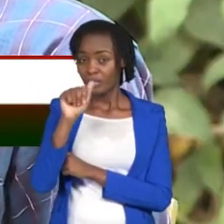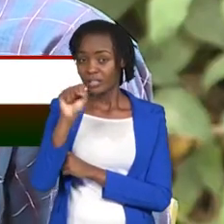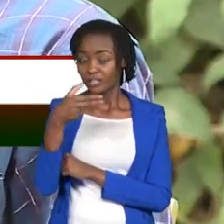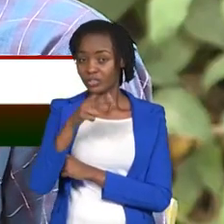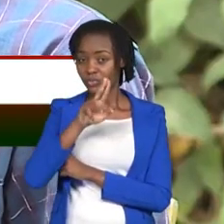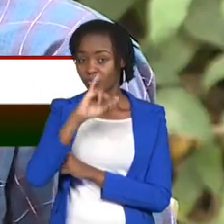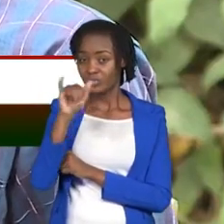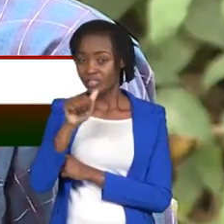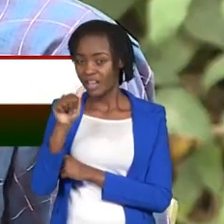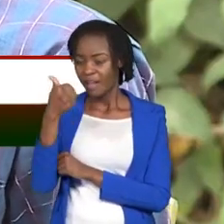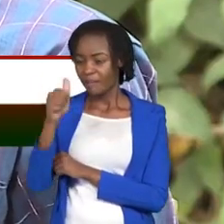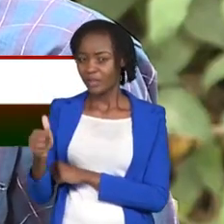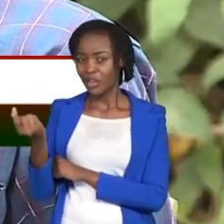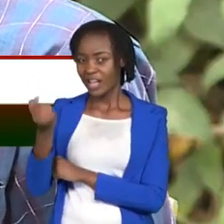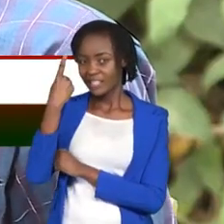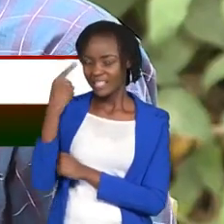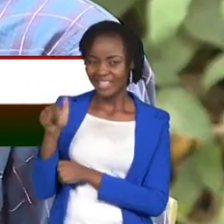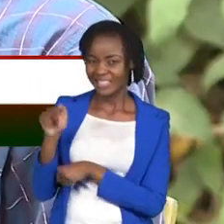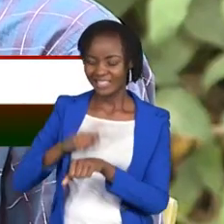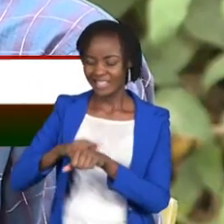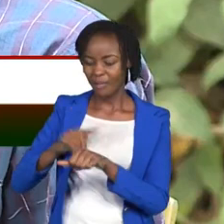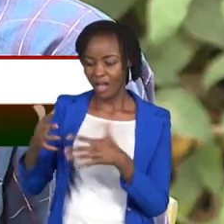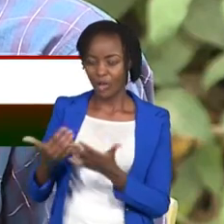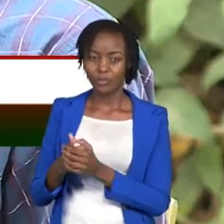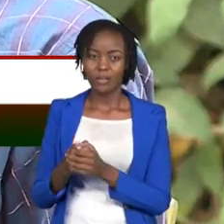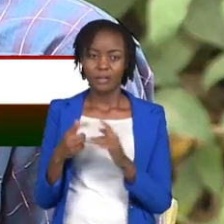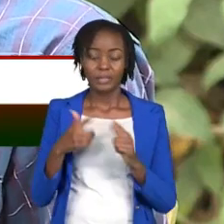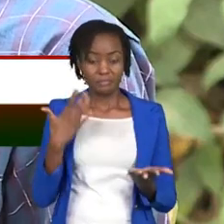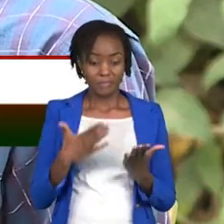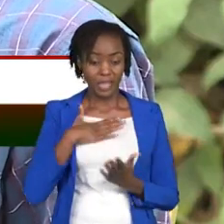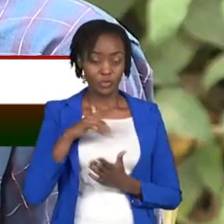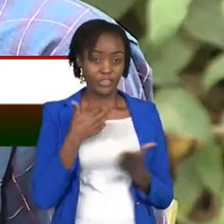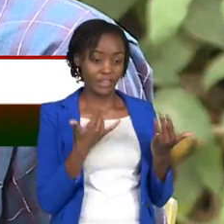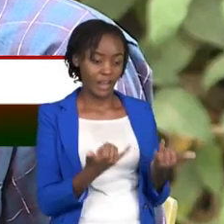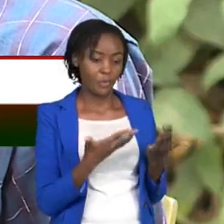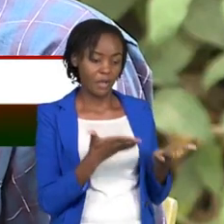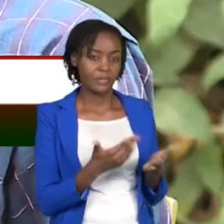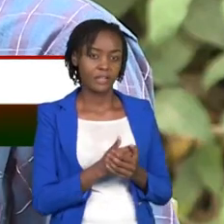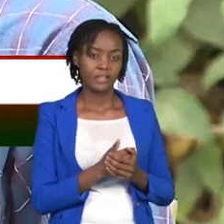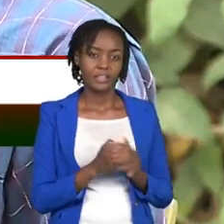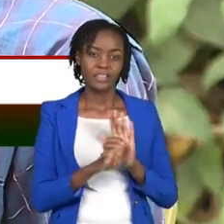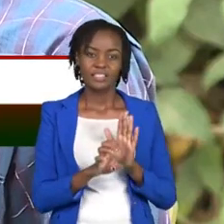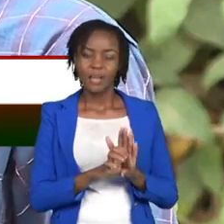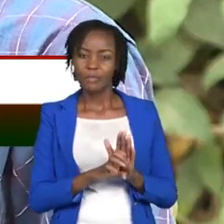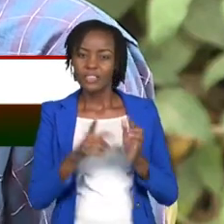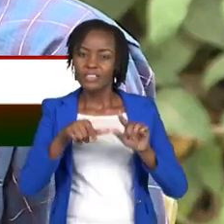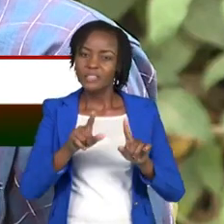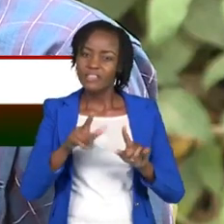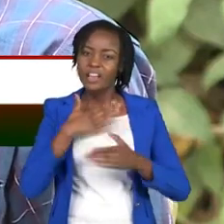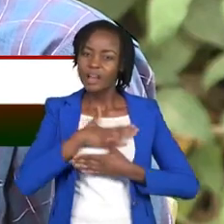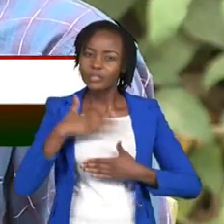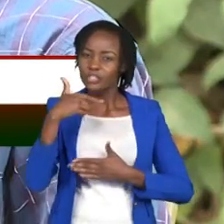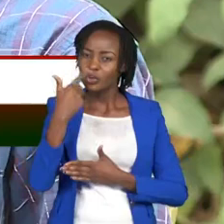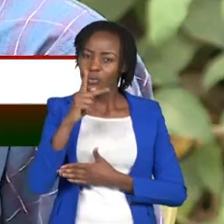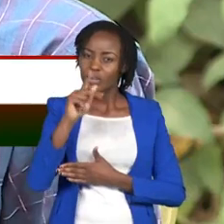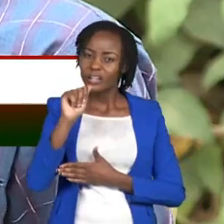concept. They don't really understand what it is like. Maybe currently others, I hear their hero is Khali Grove. Misplaced priorities per se to